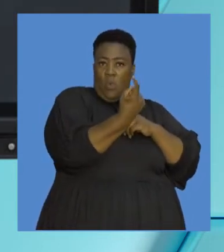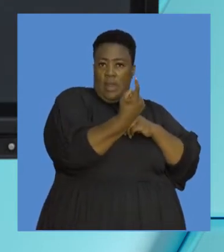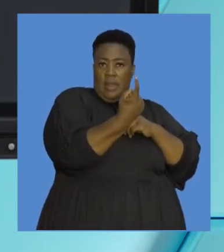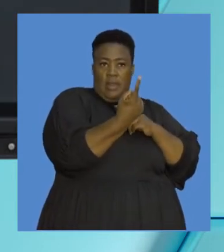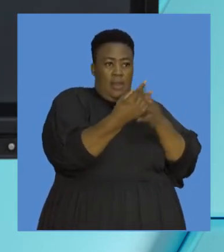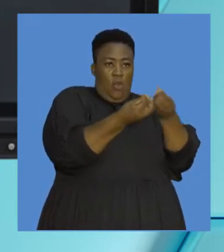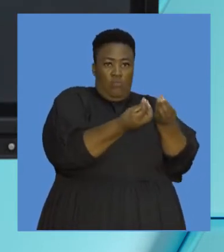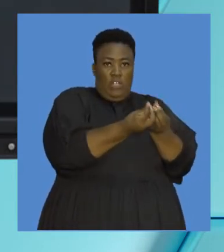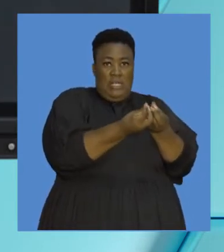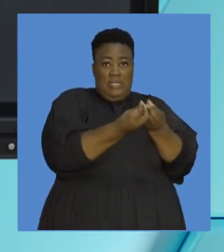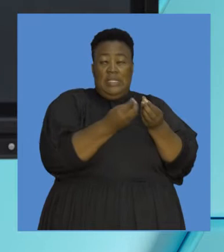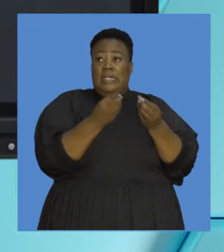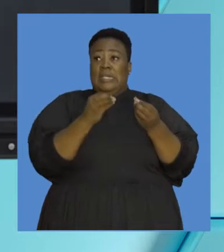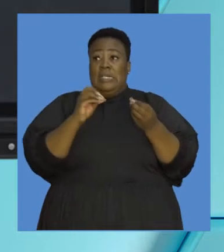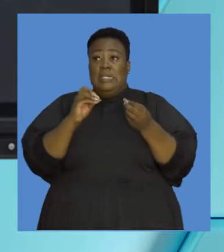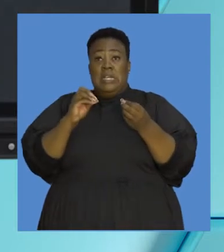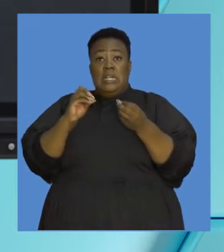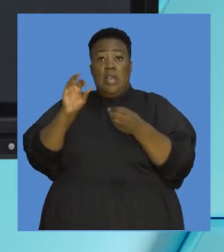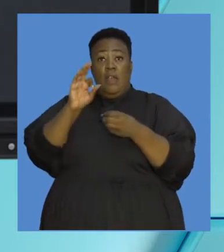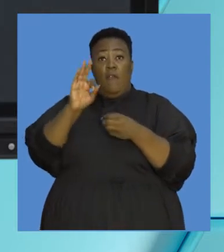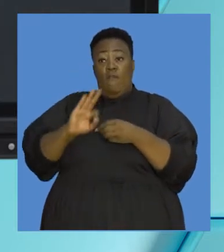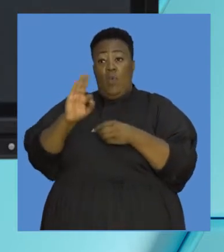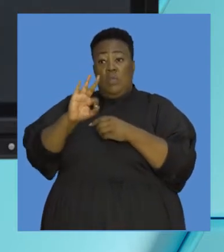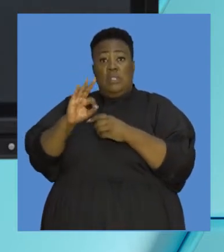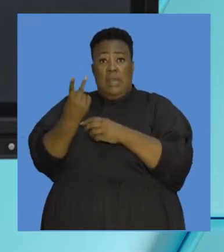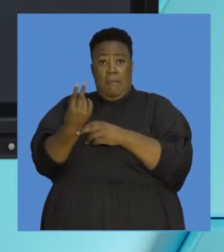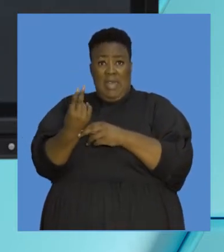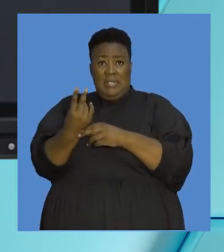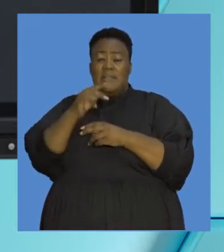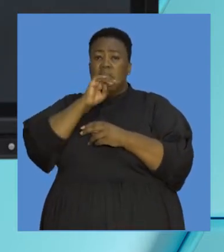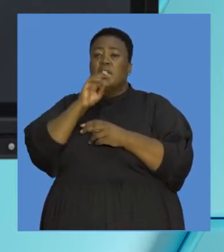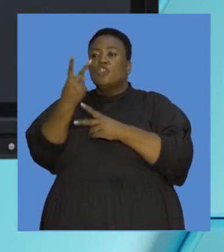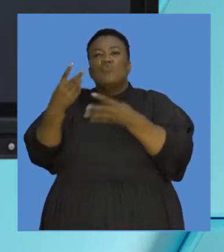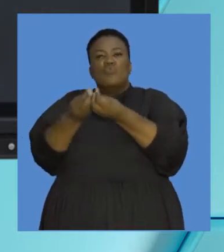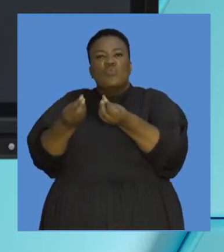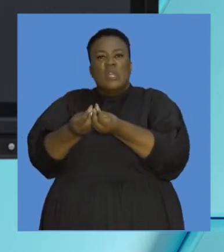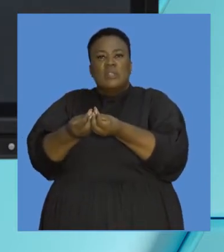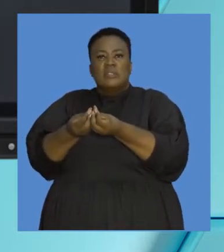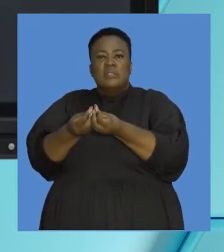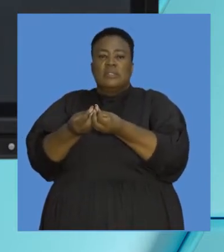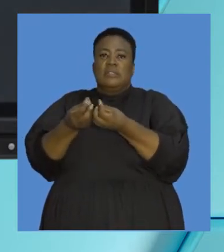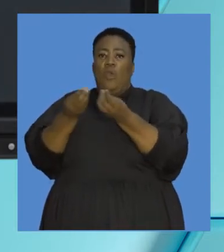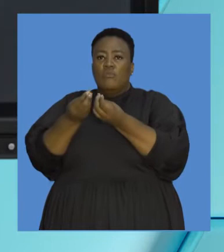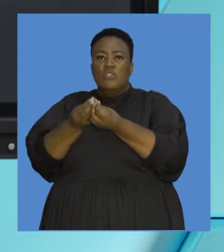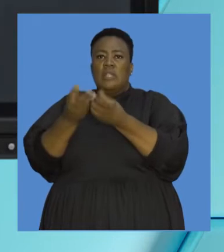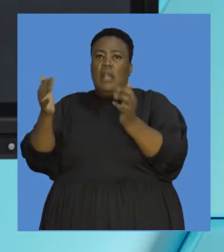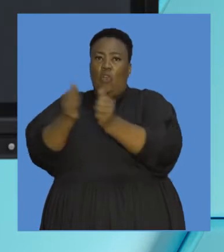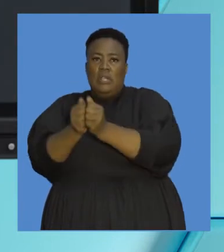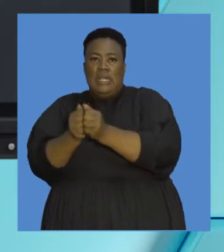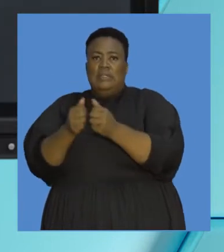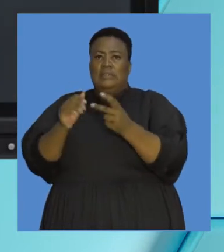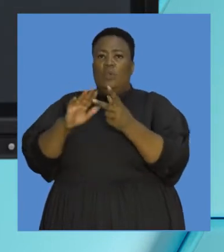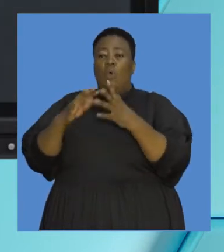Force pairs are when we have two objects. So we're looking at the objects that are in contact with each other, okay, or the objects that